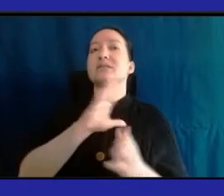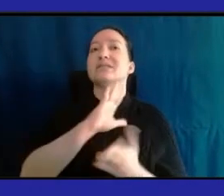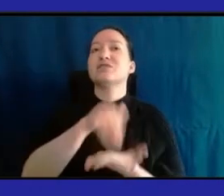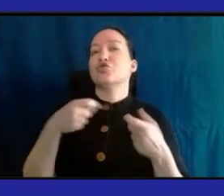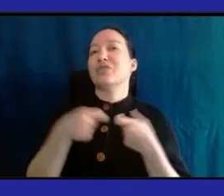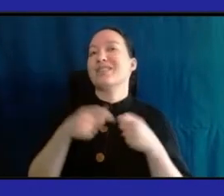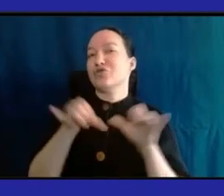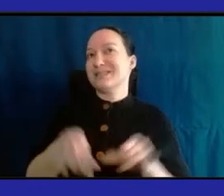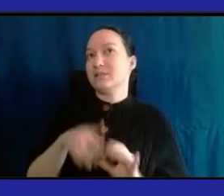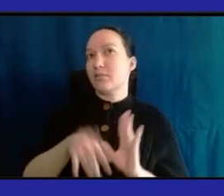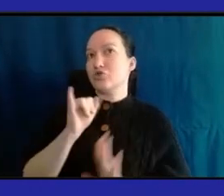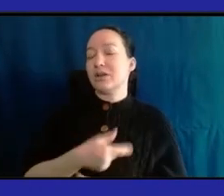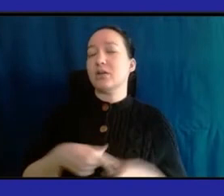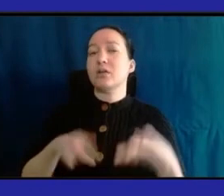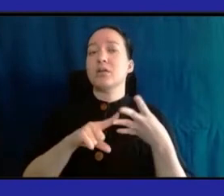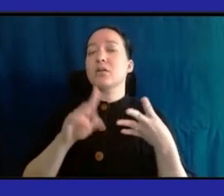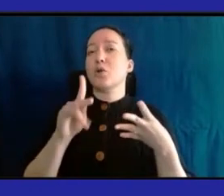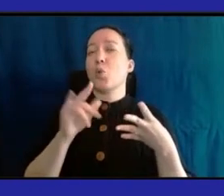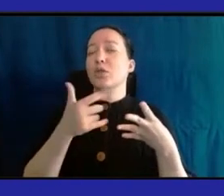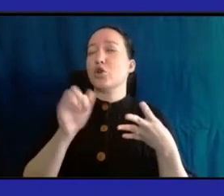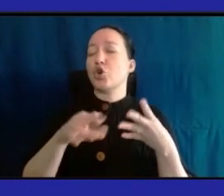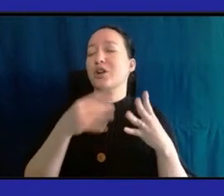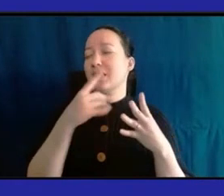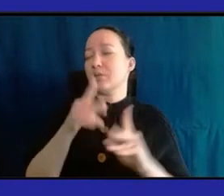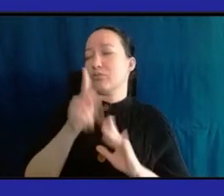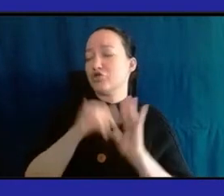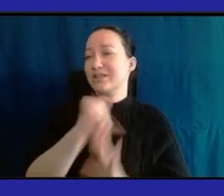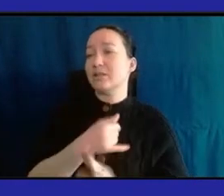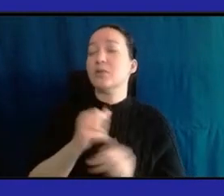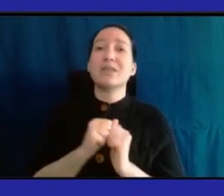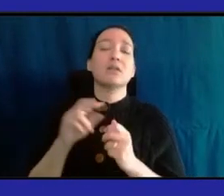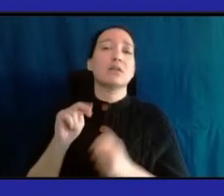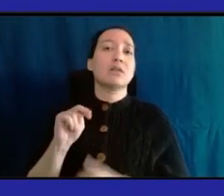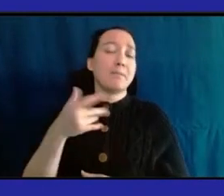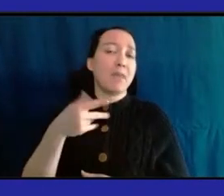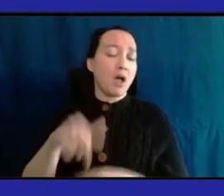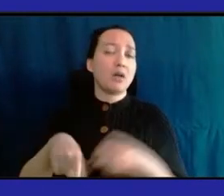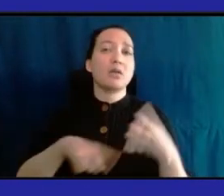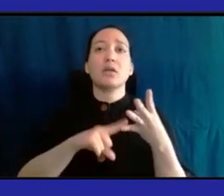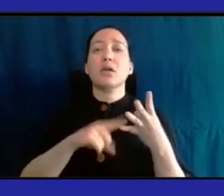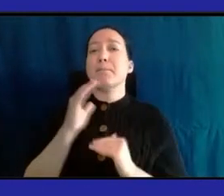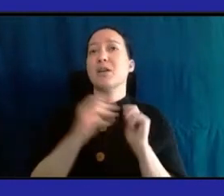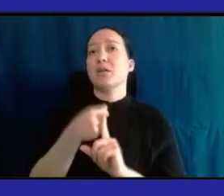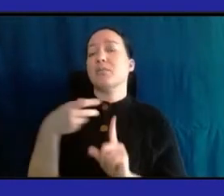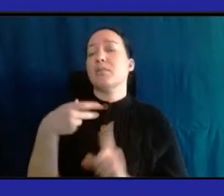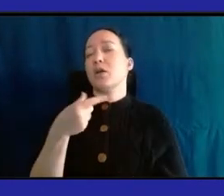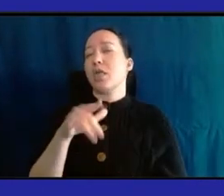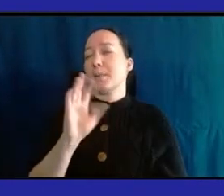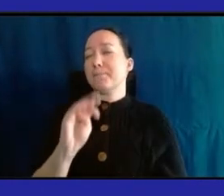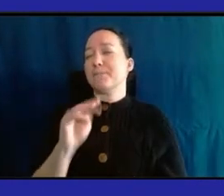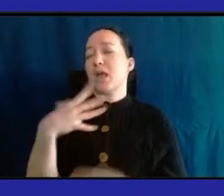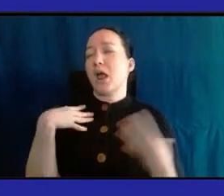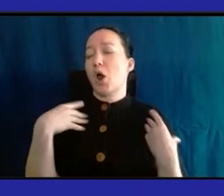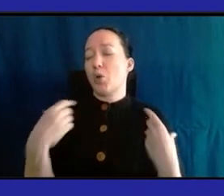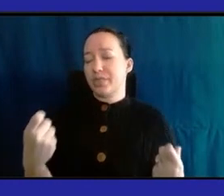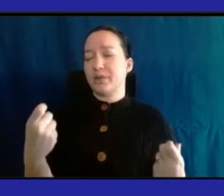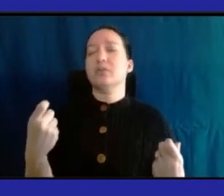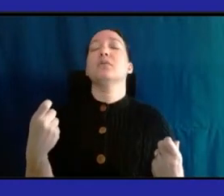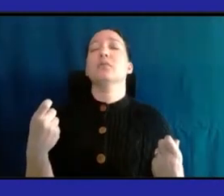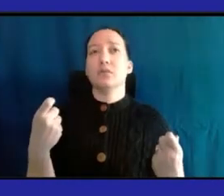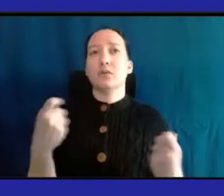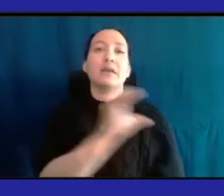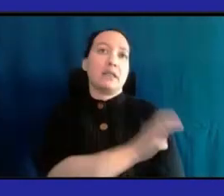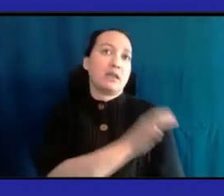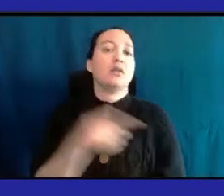Project, Kohler Lighting Upgrade in collaboration with NYPA, and the build-out of our Gotham Health Clinic at